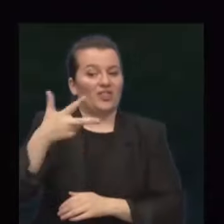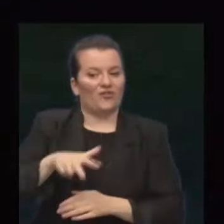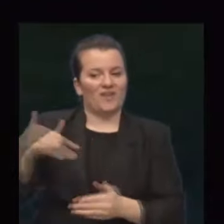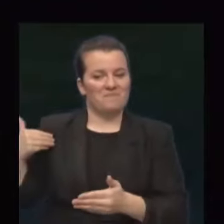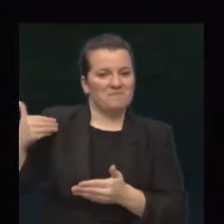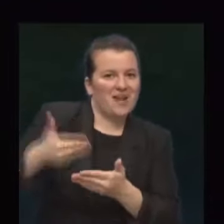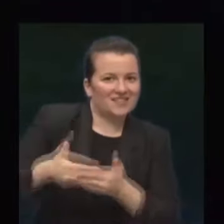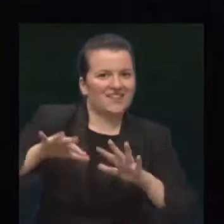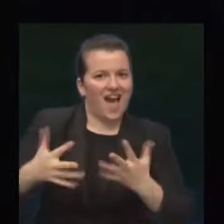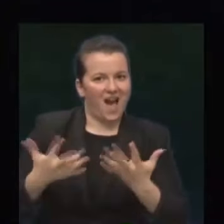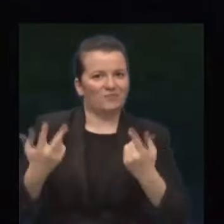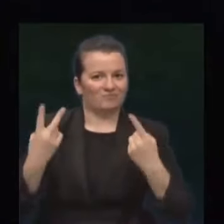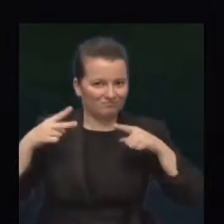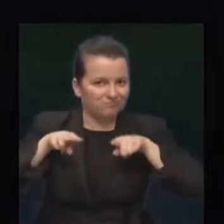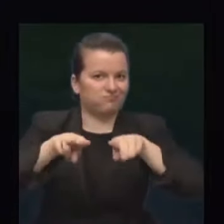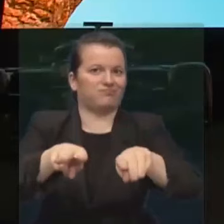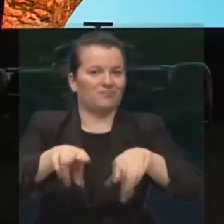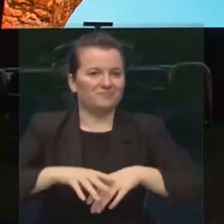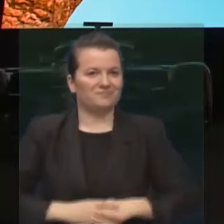resurrection is in full swing.